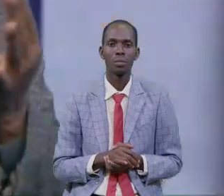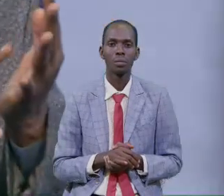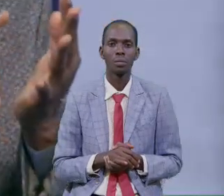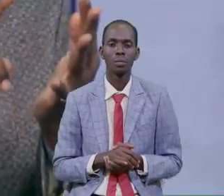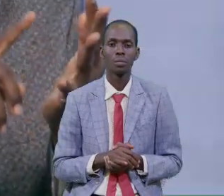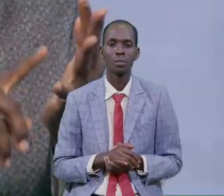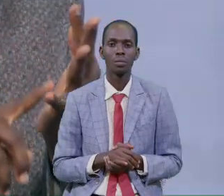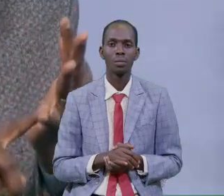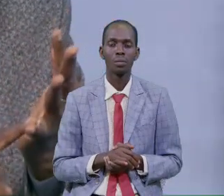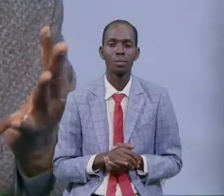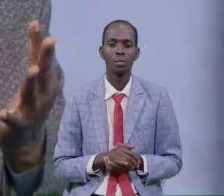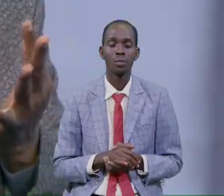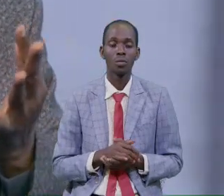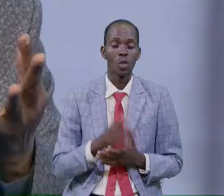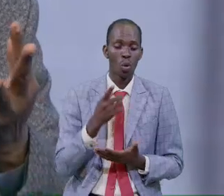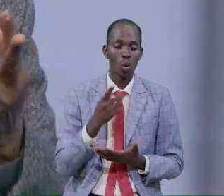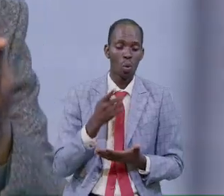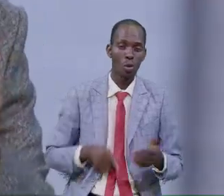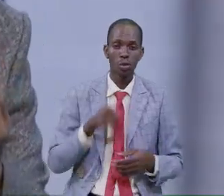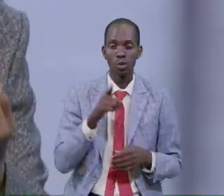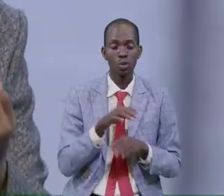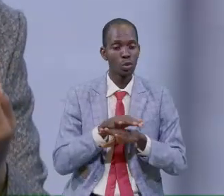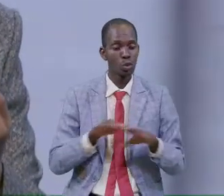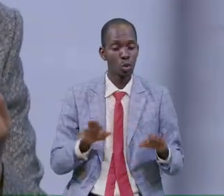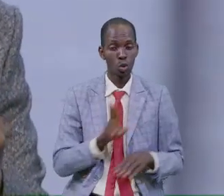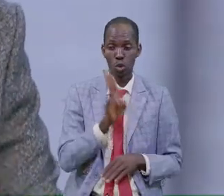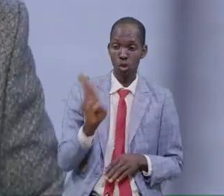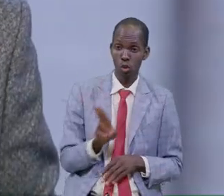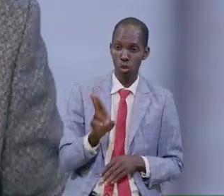What you don't use, you lose.